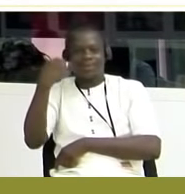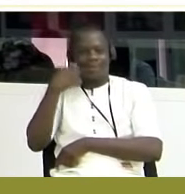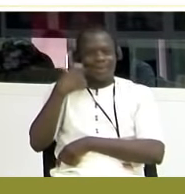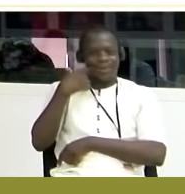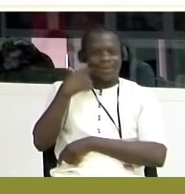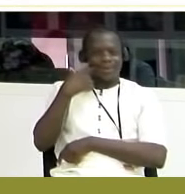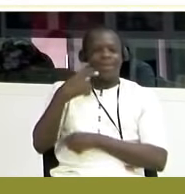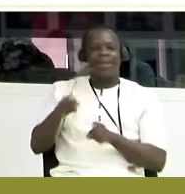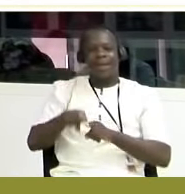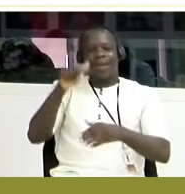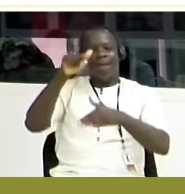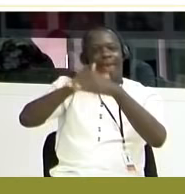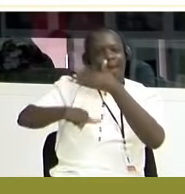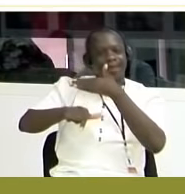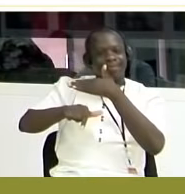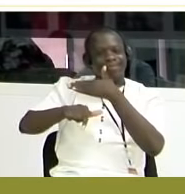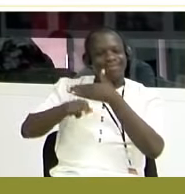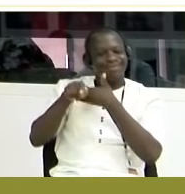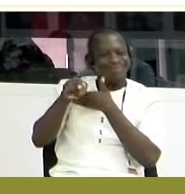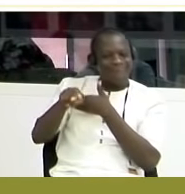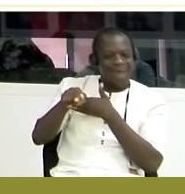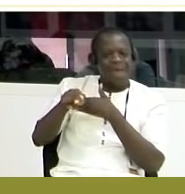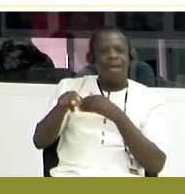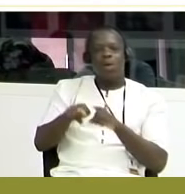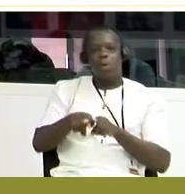at the Remand Wing with Harry Valentine,